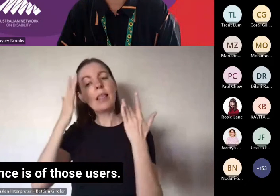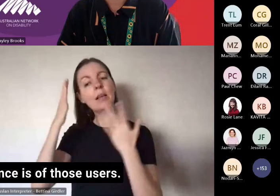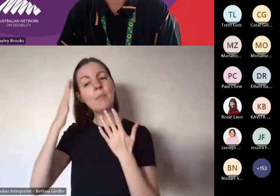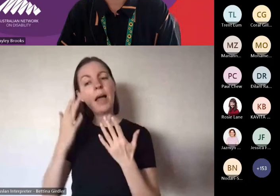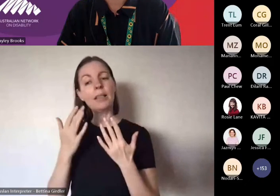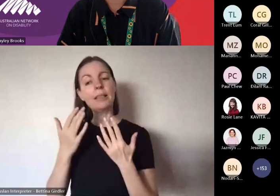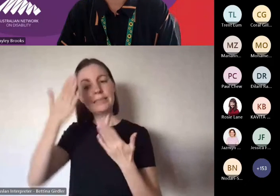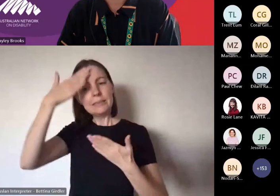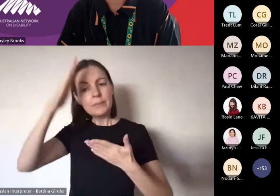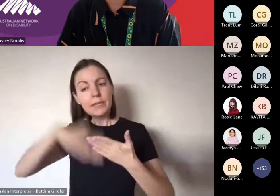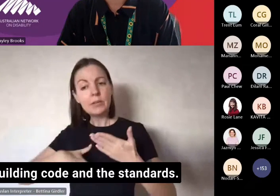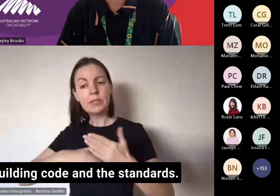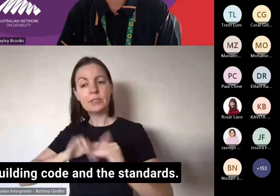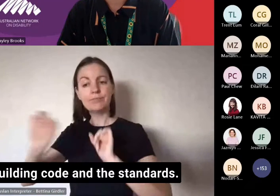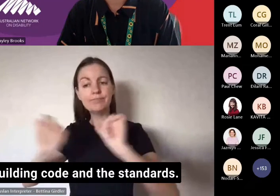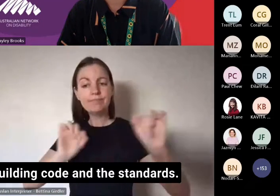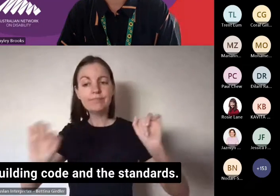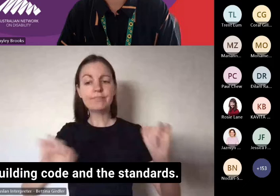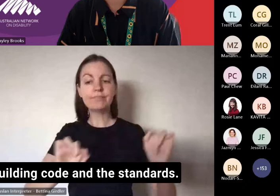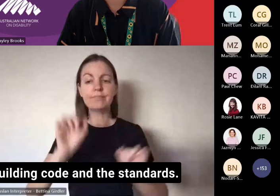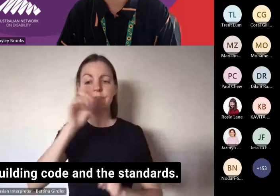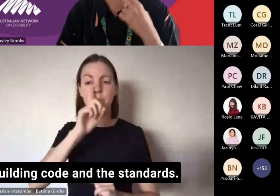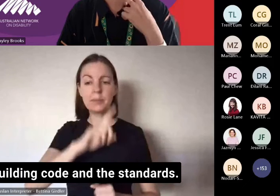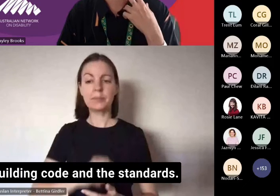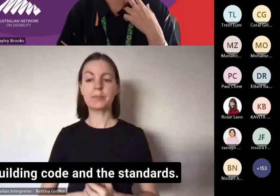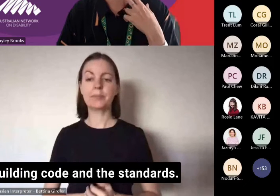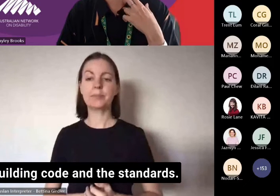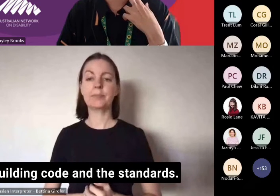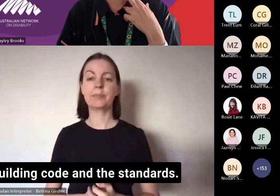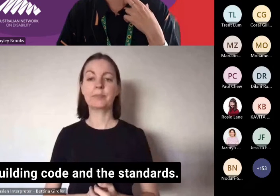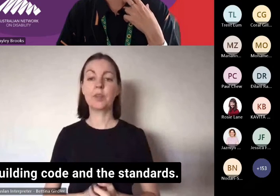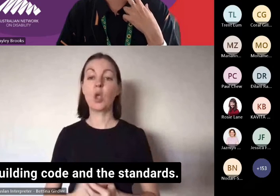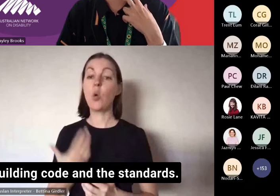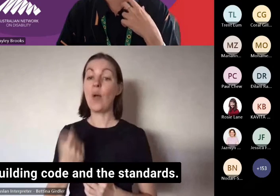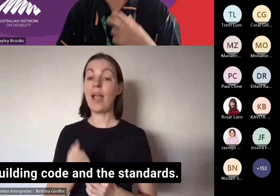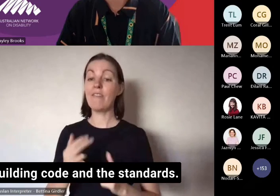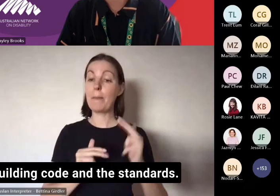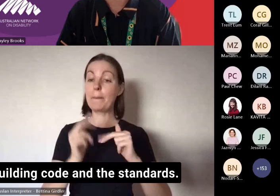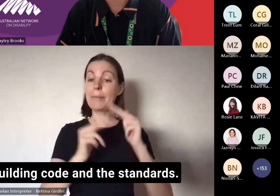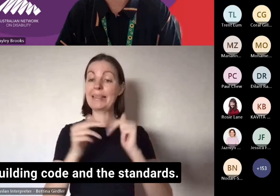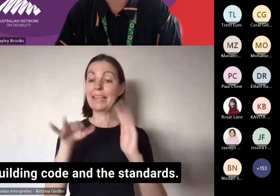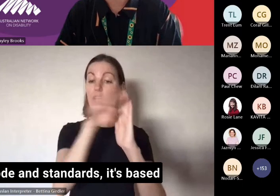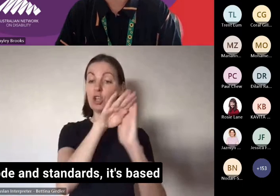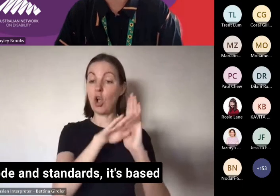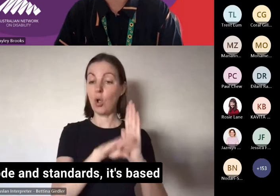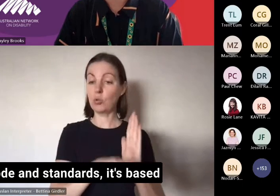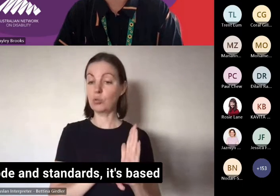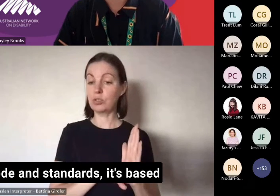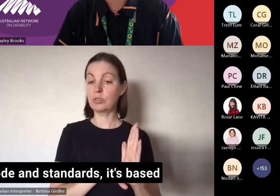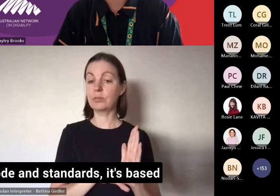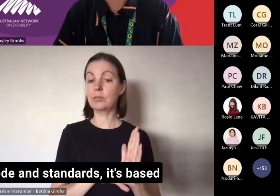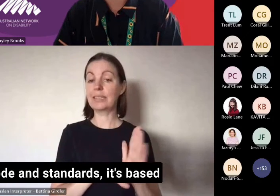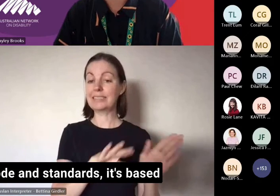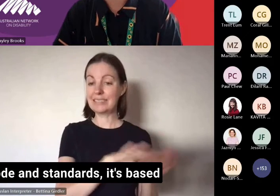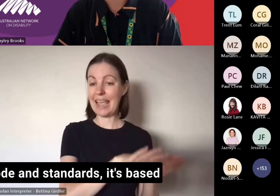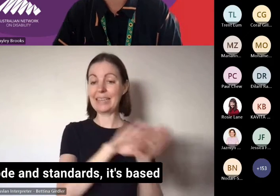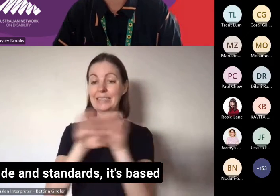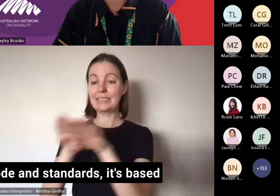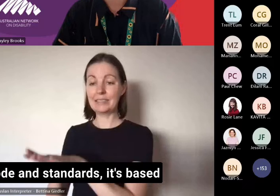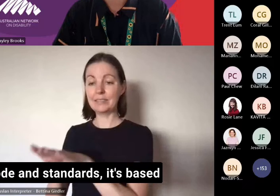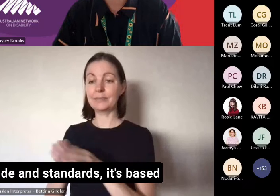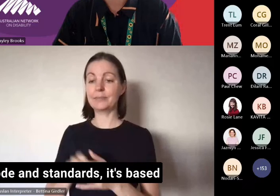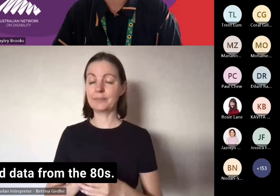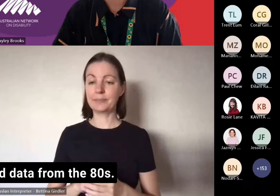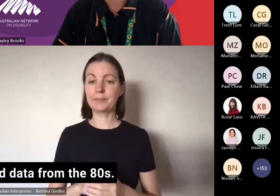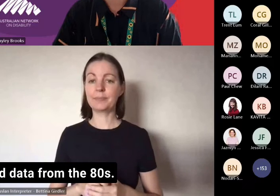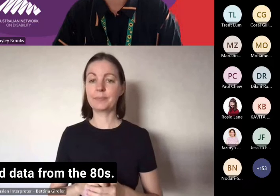users. We've also got code, building code, and the standards. And the building code and standards,